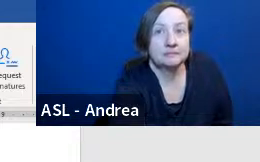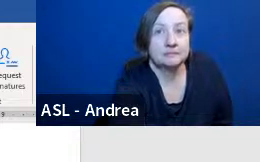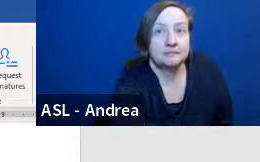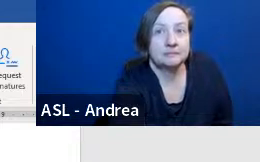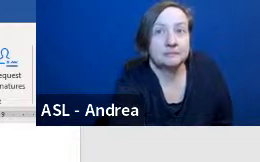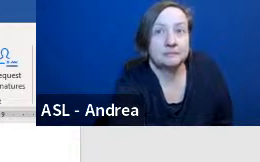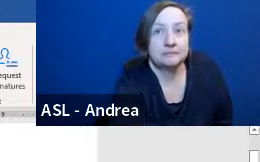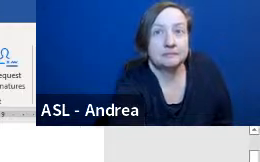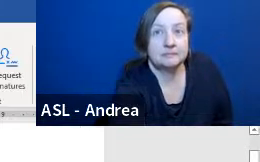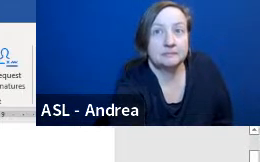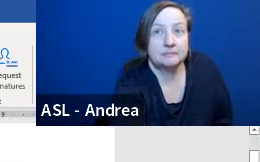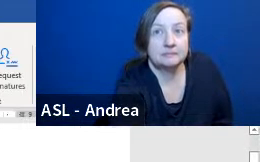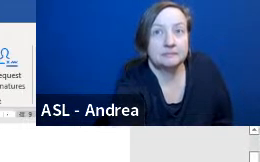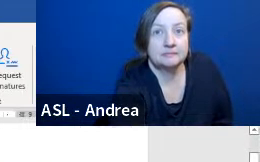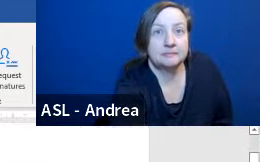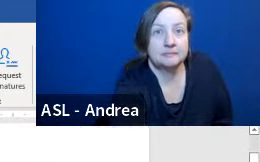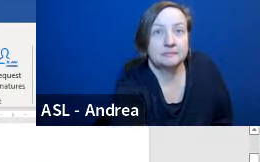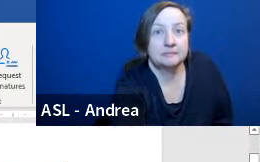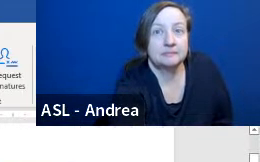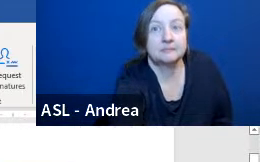can.